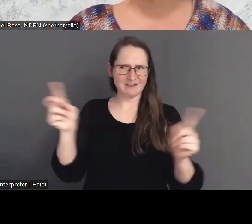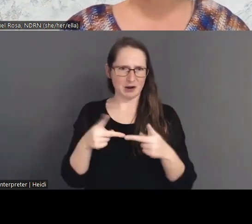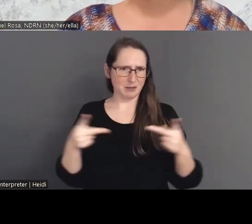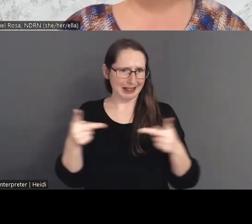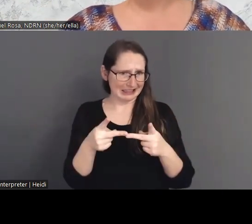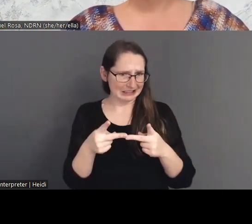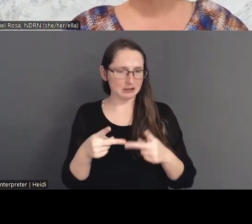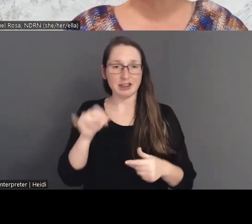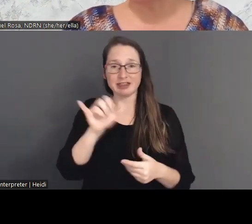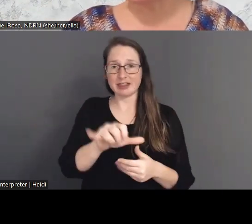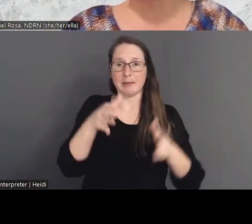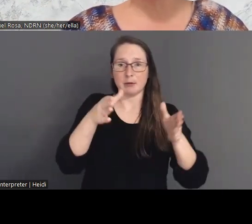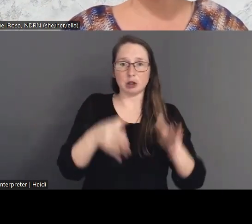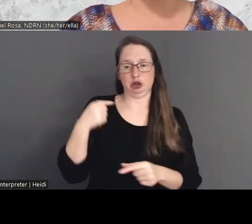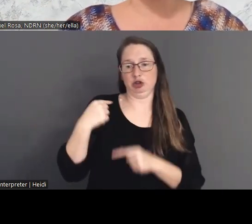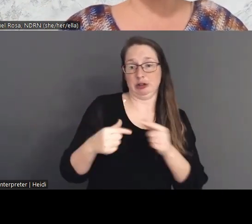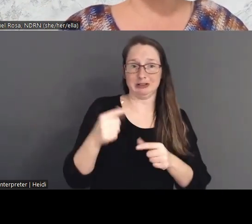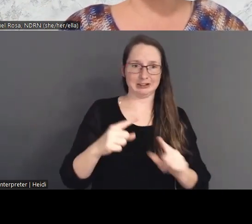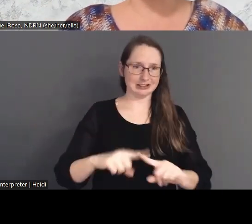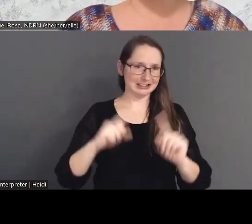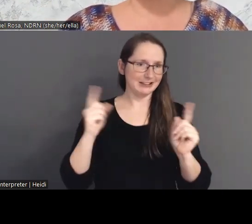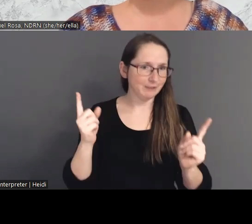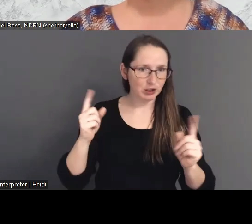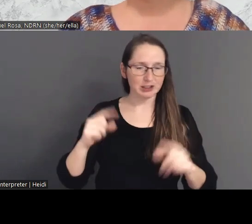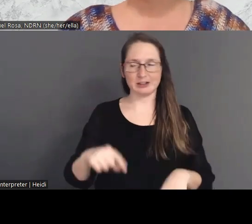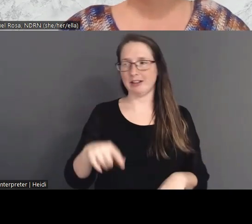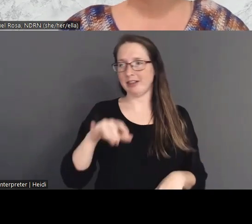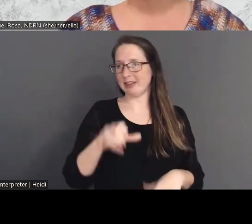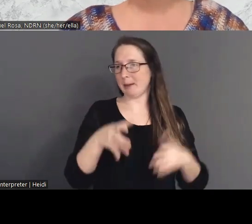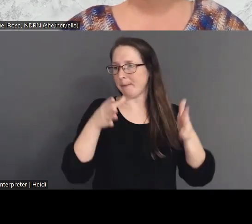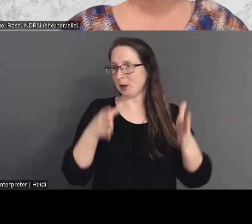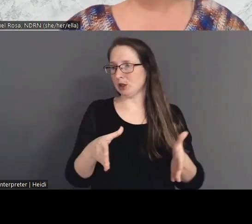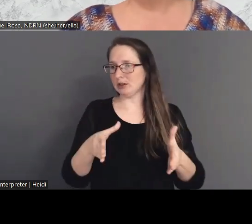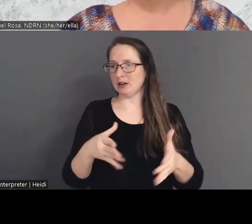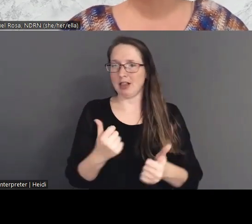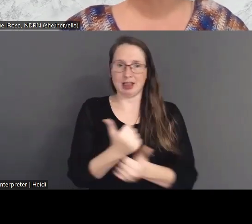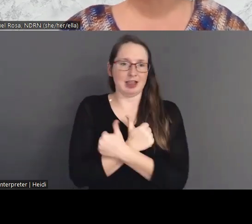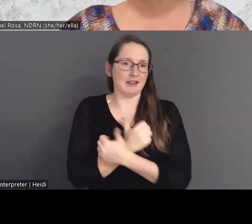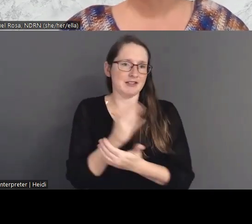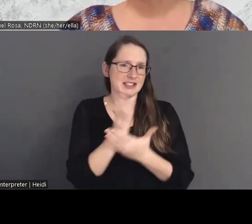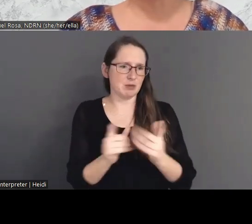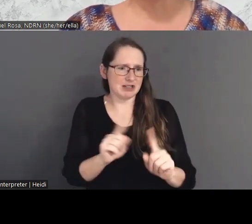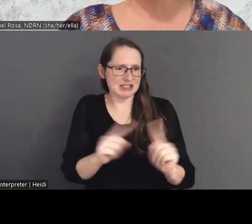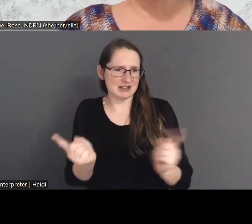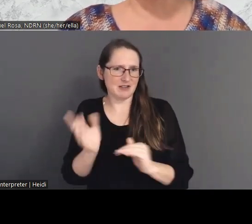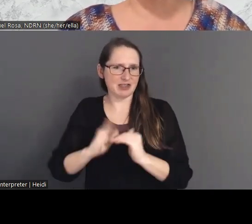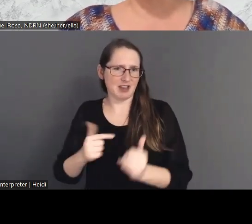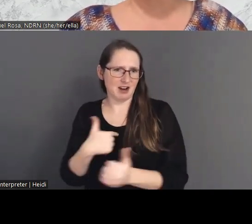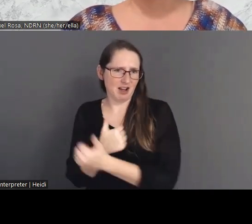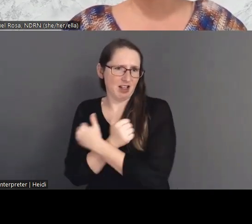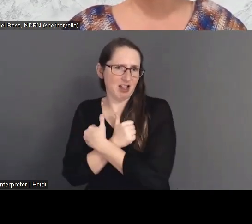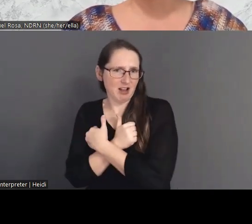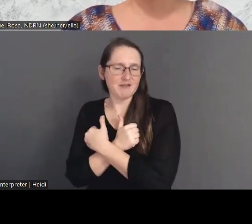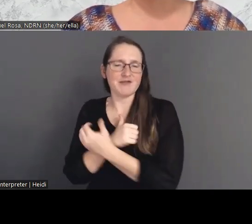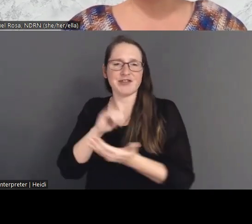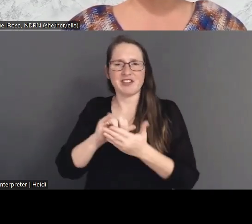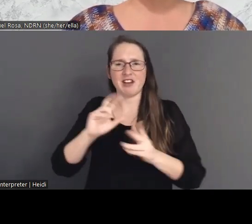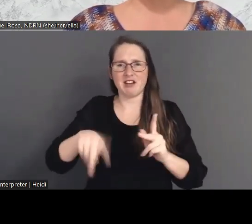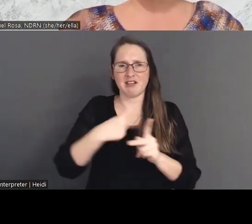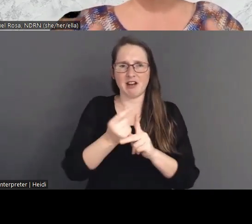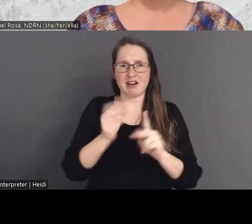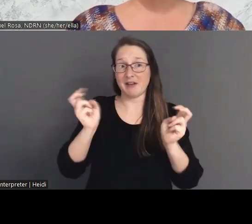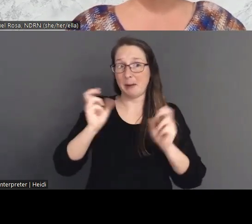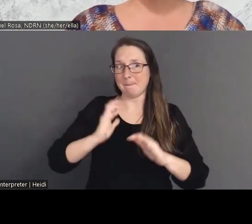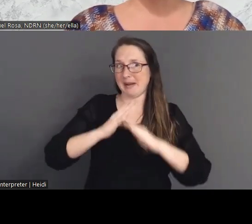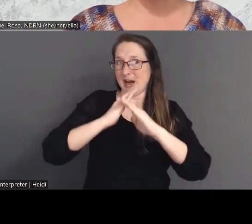That person is generationally different. That person loves somebody differently than I love. Those kinds of